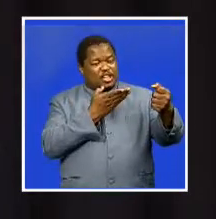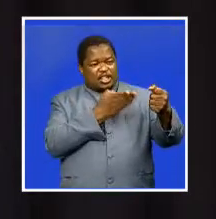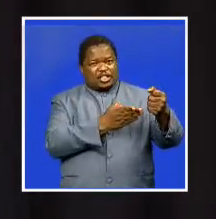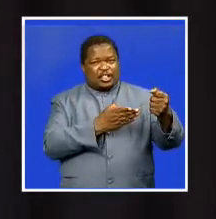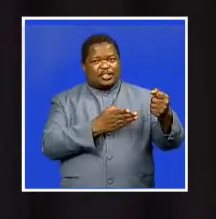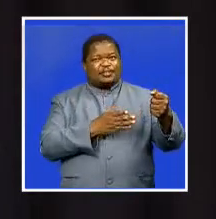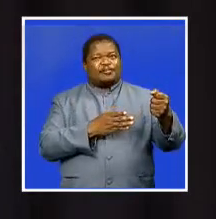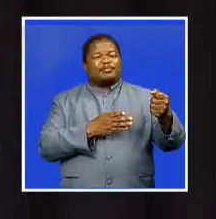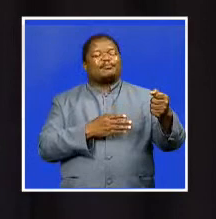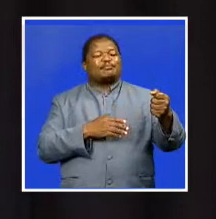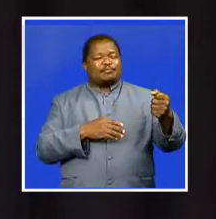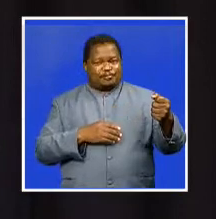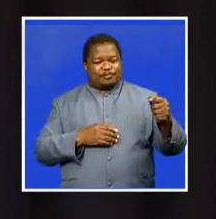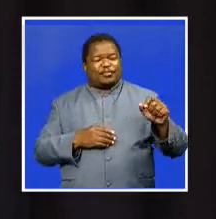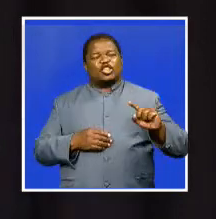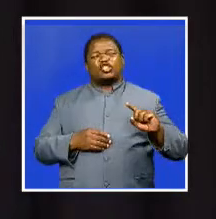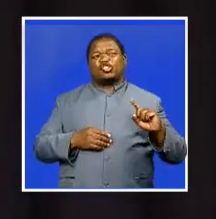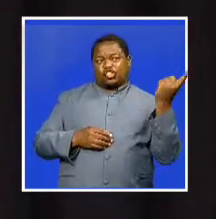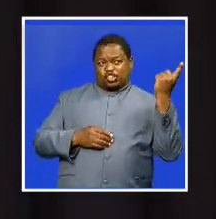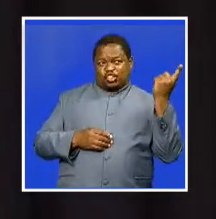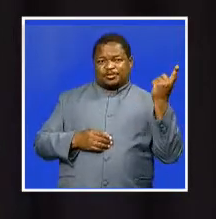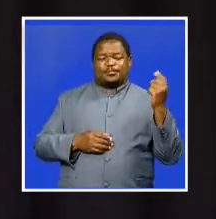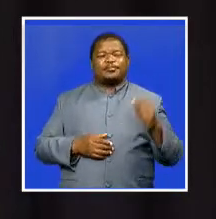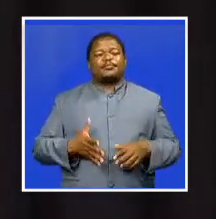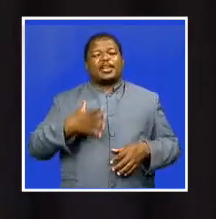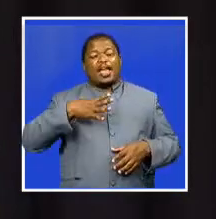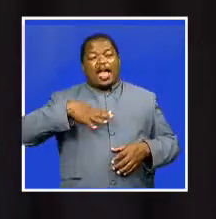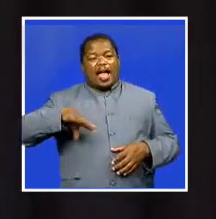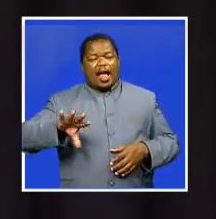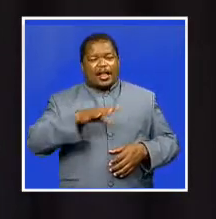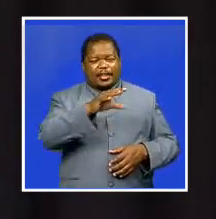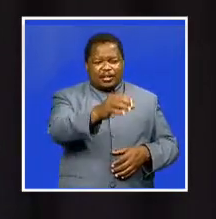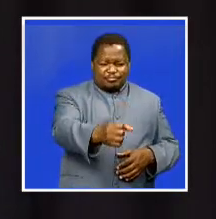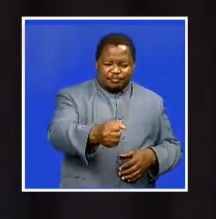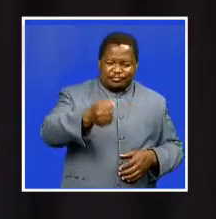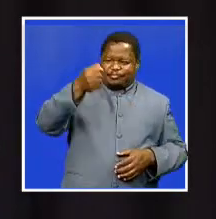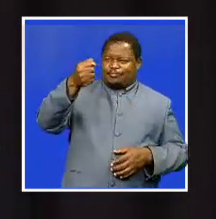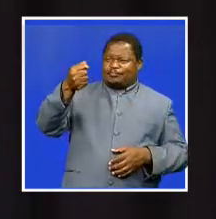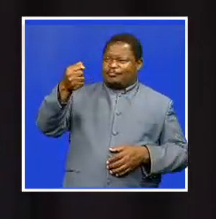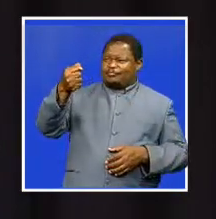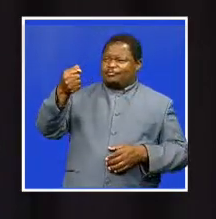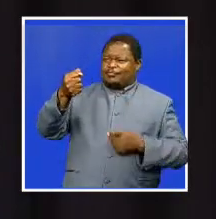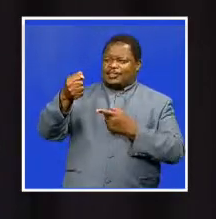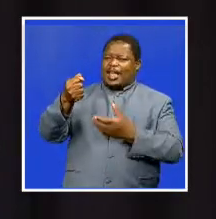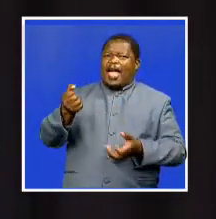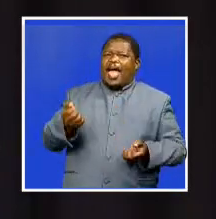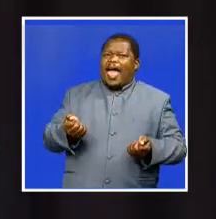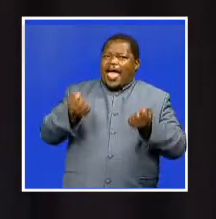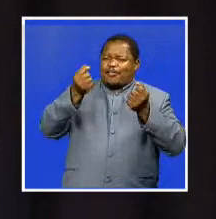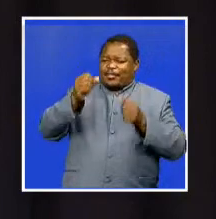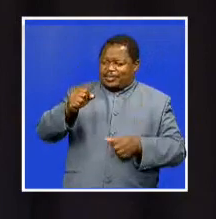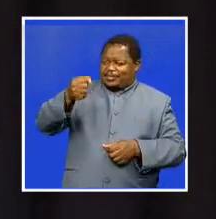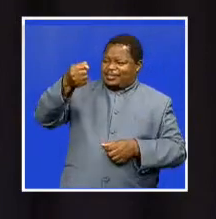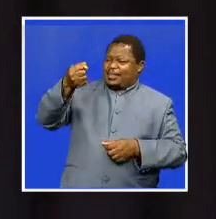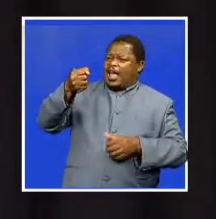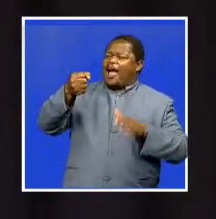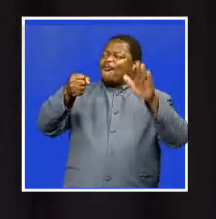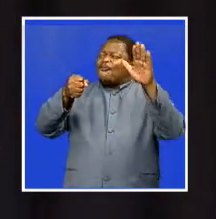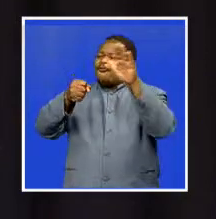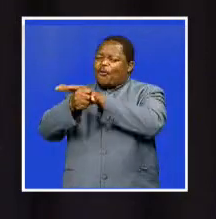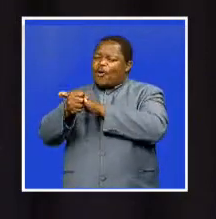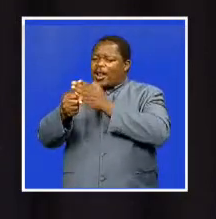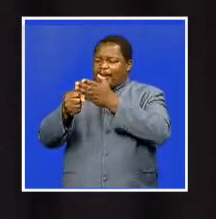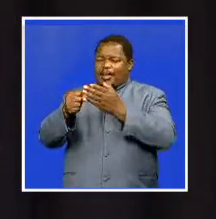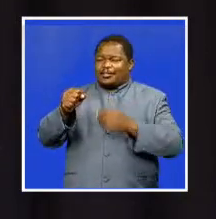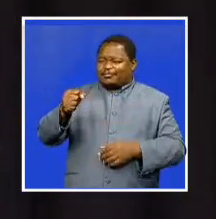evungathi liyesinza sinza ligcwele alibuke acabange alibuke athi